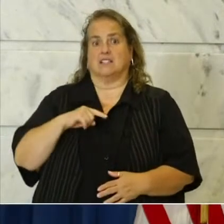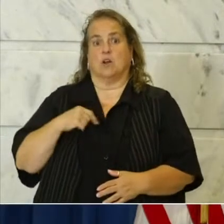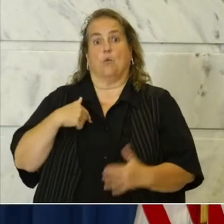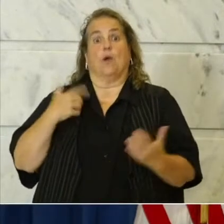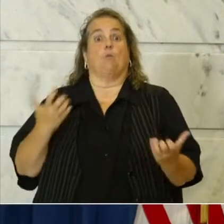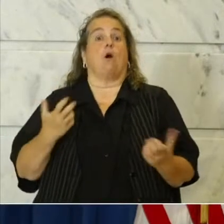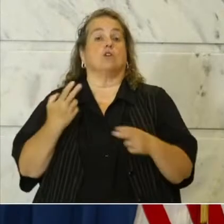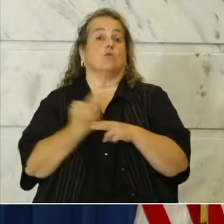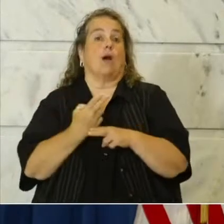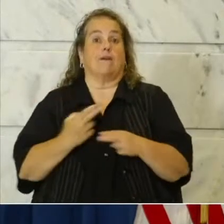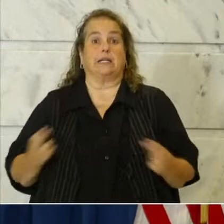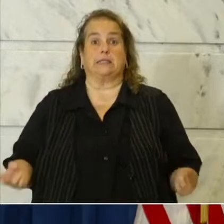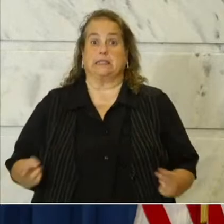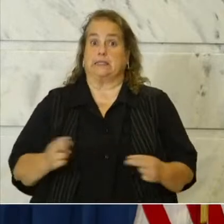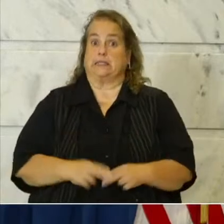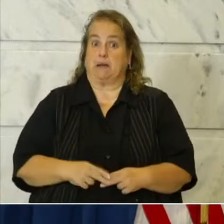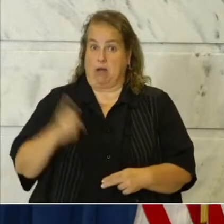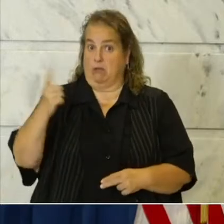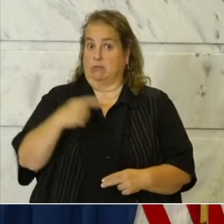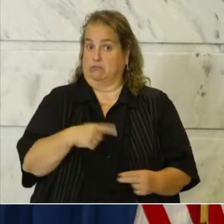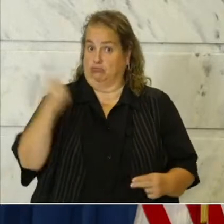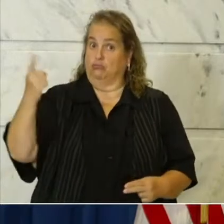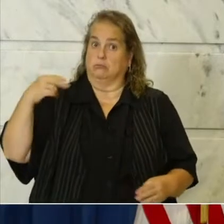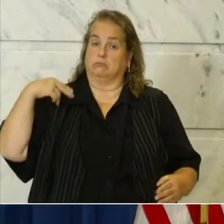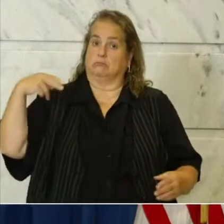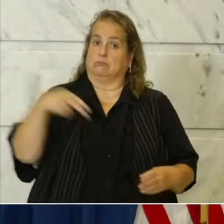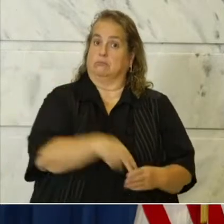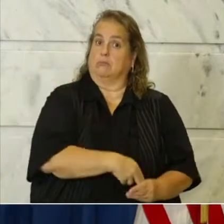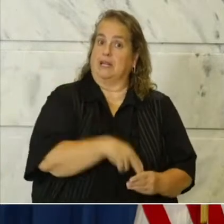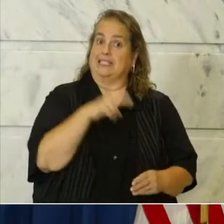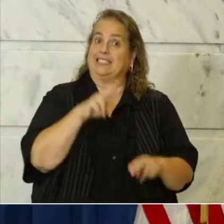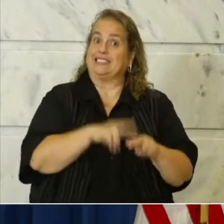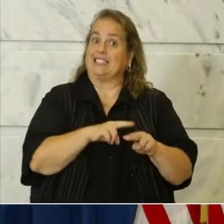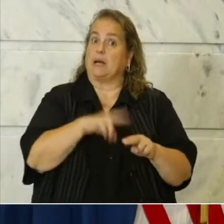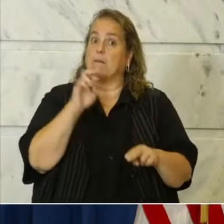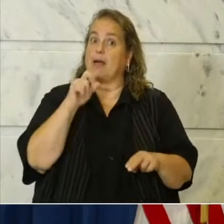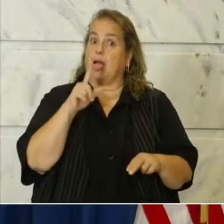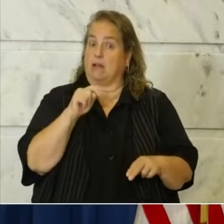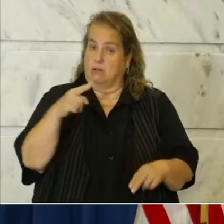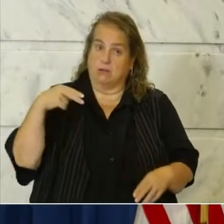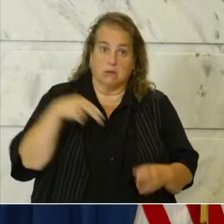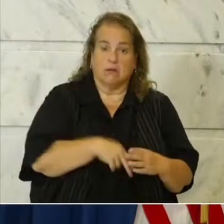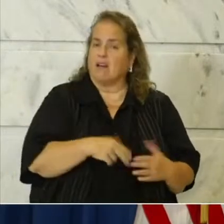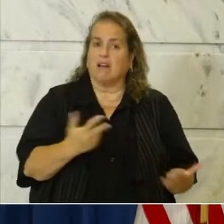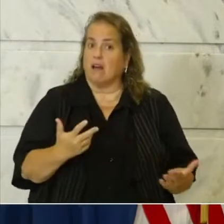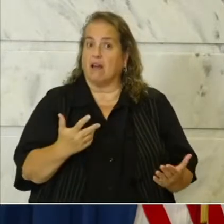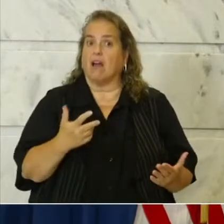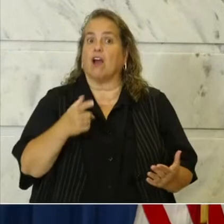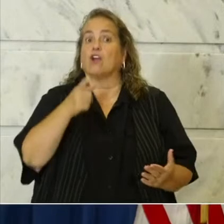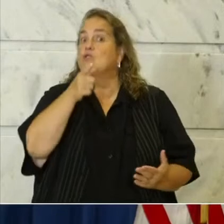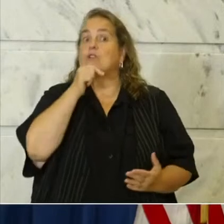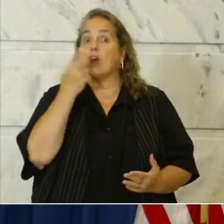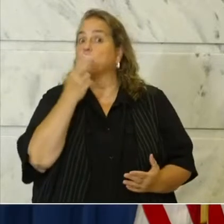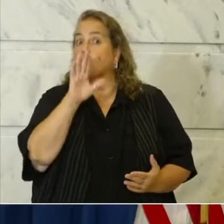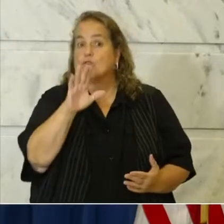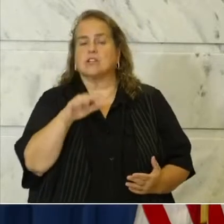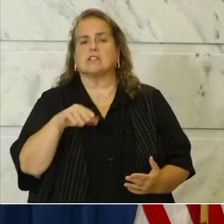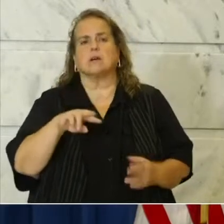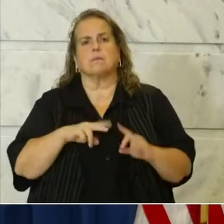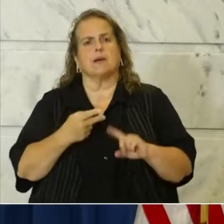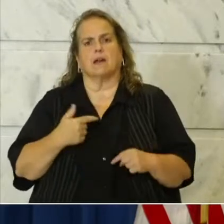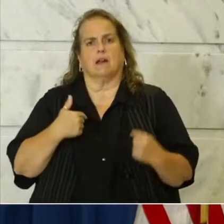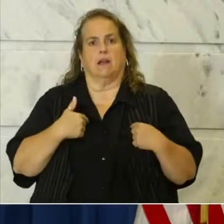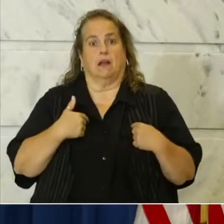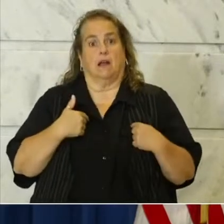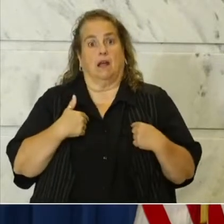seatbelt. It's like us getting in that car knowing that if we don't put ours on, 6 other people can't put theirs on even